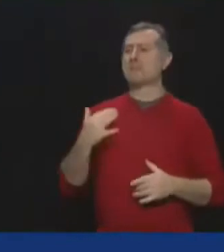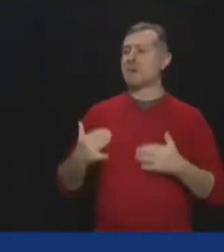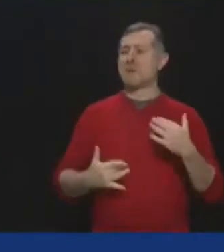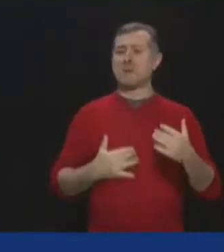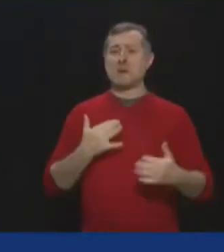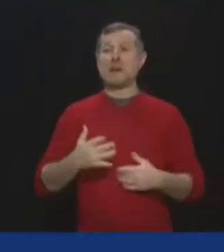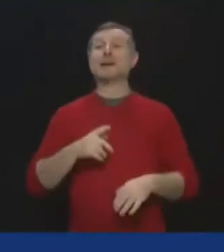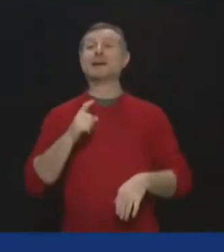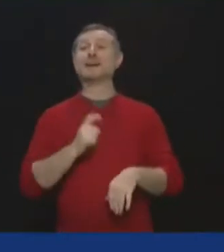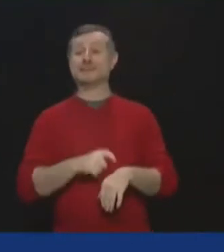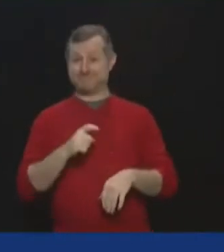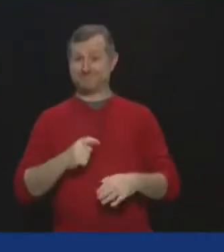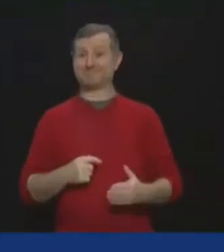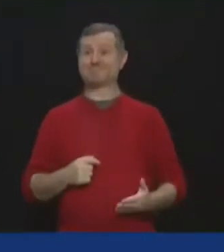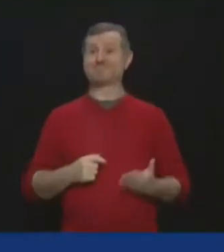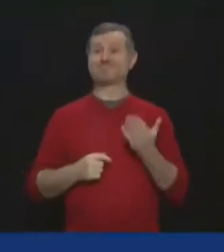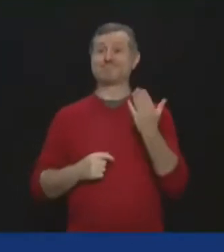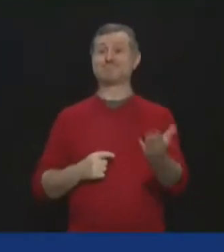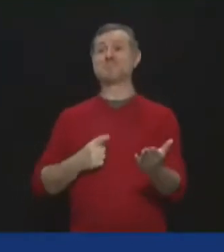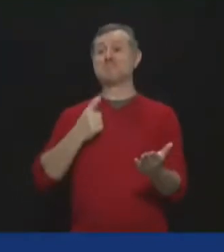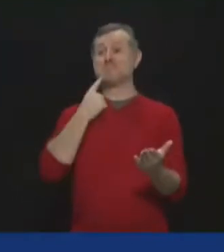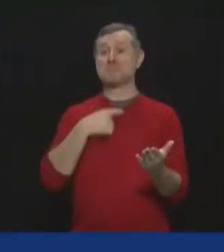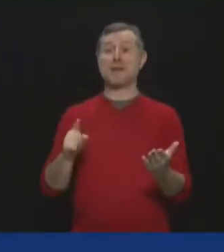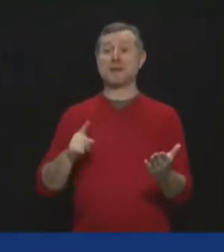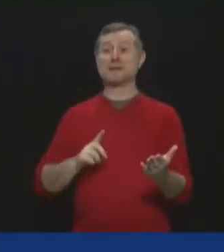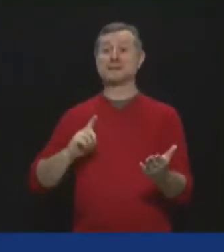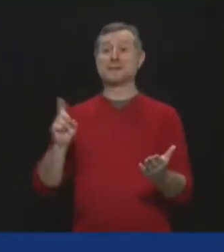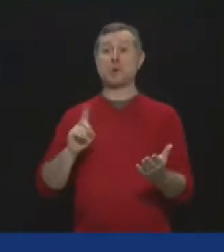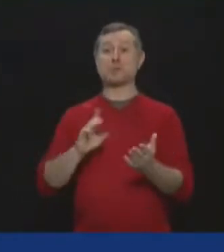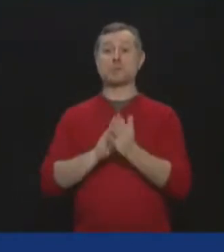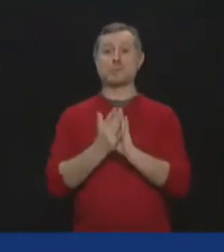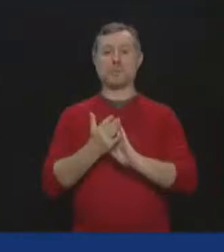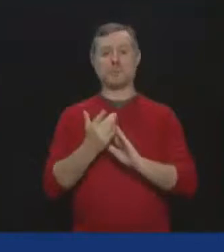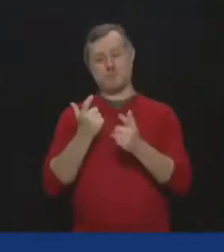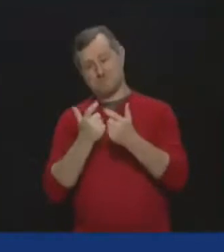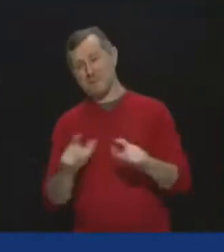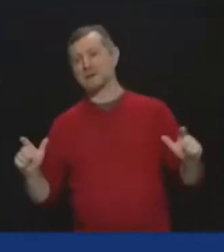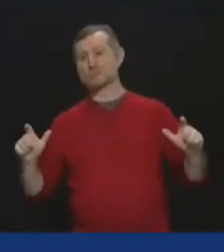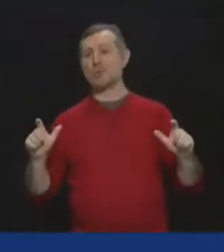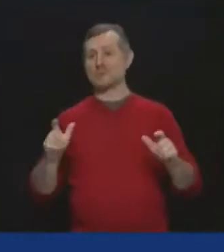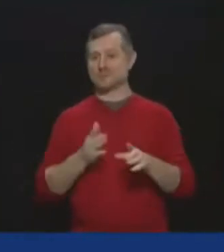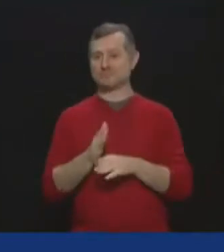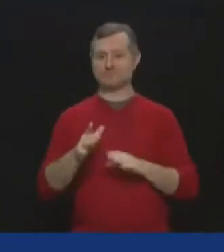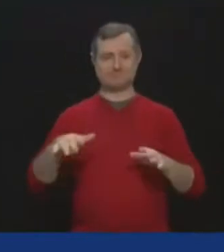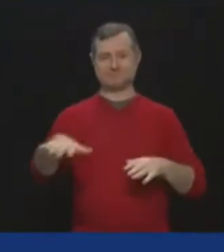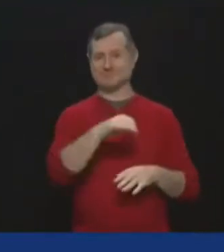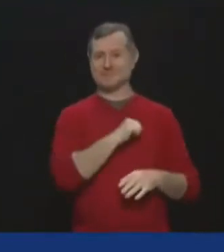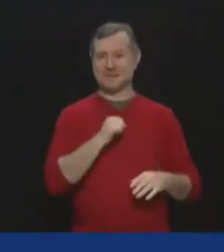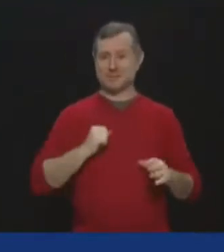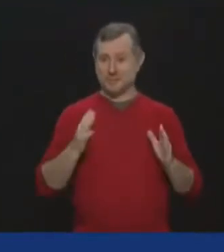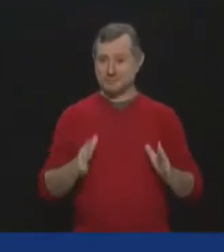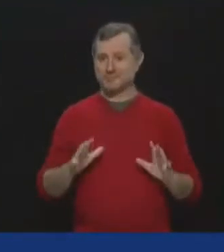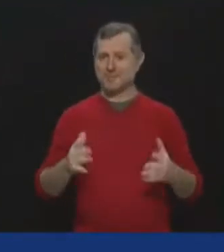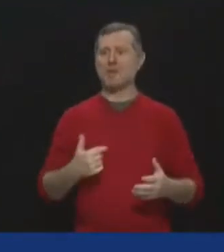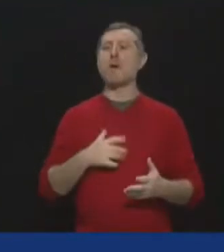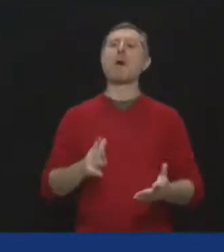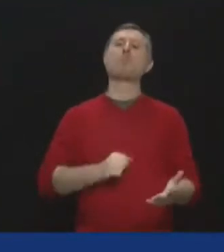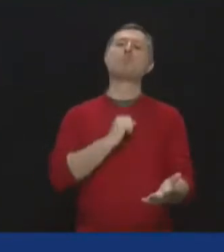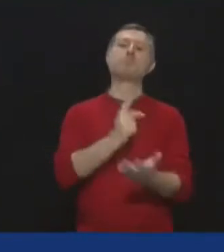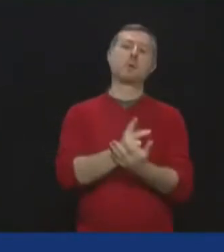position of finally being in the majority, we passed that bill. We passed